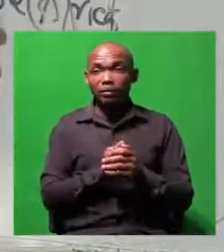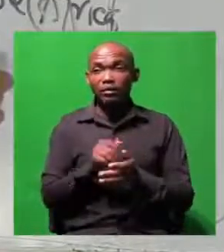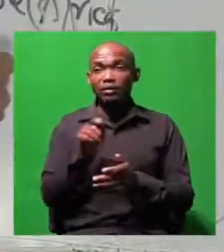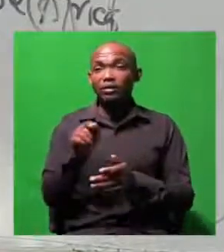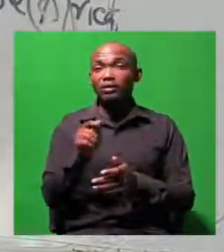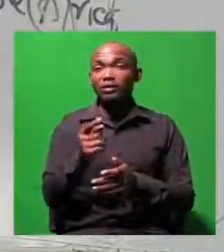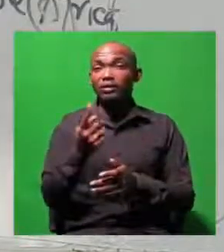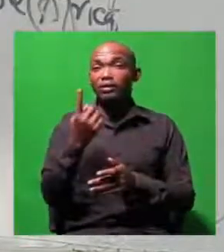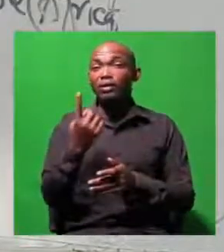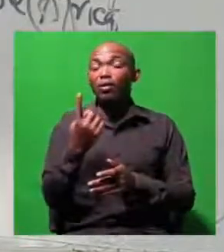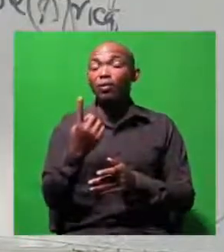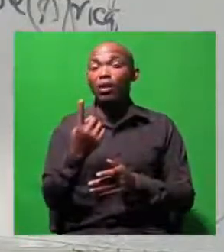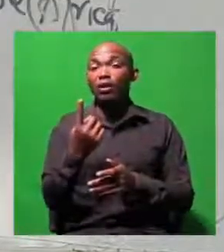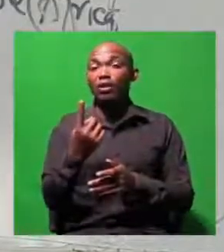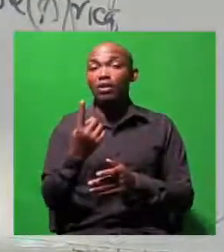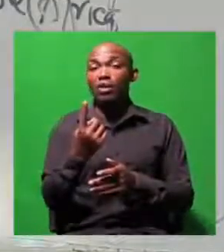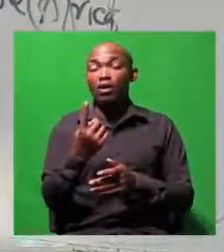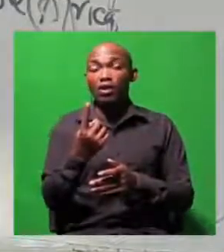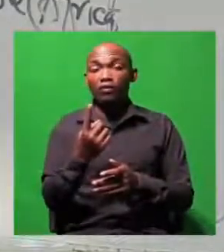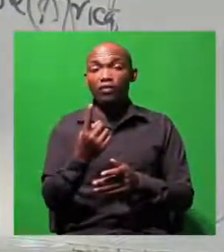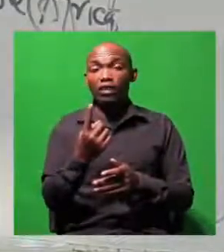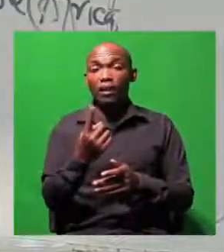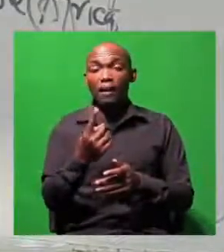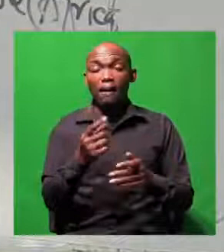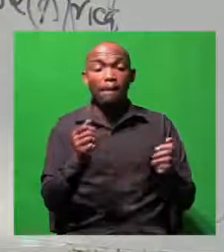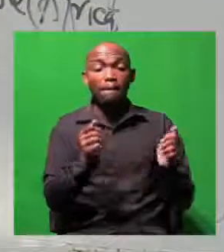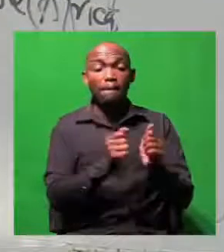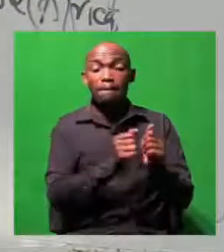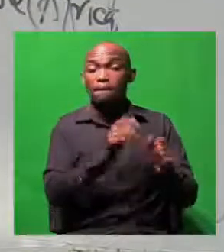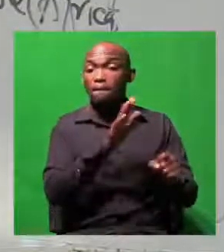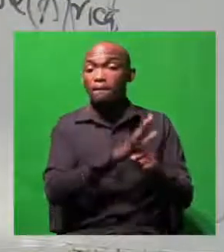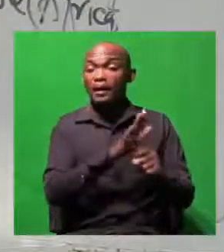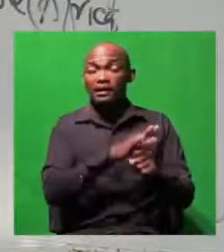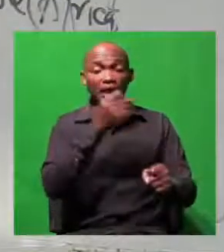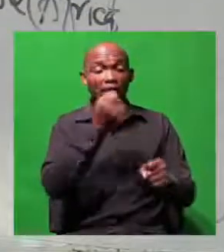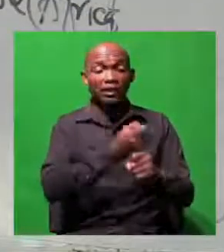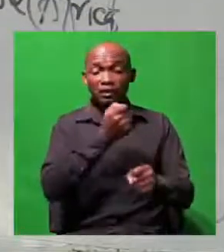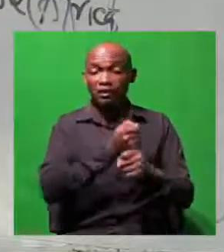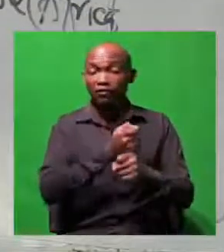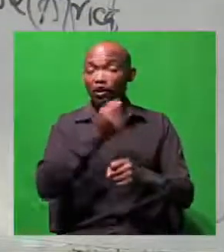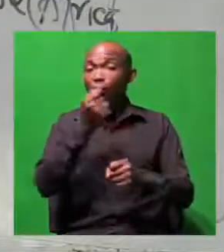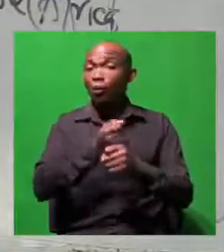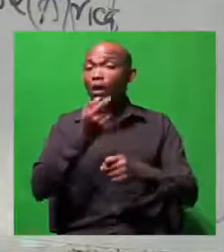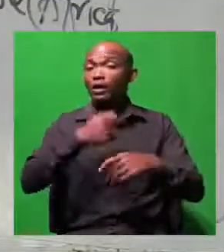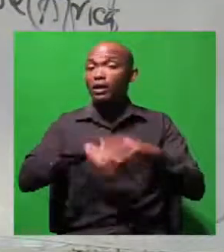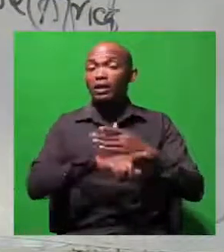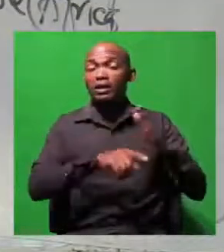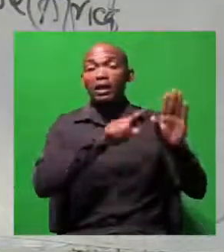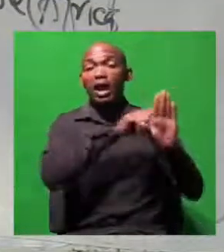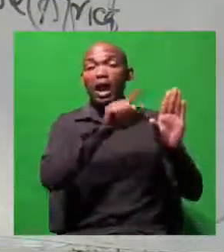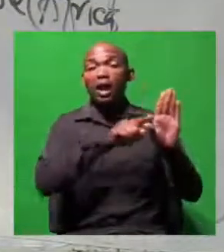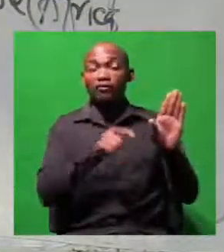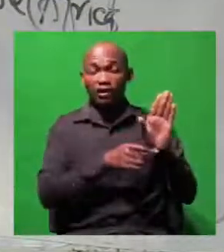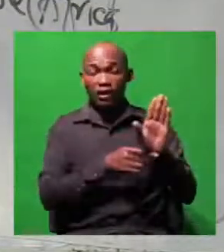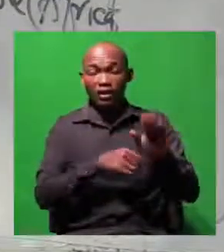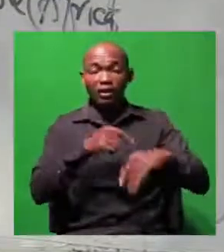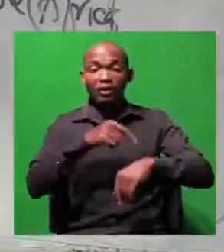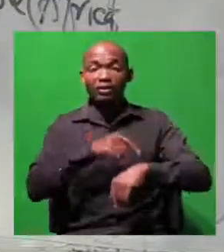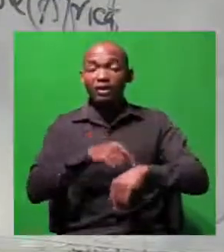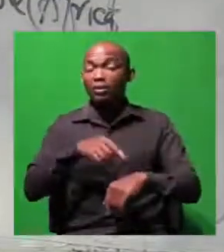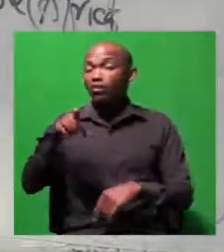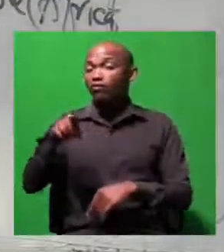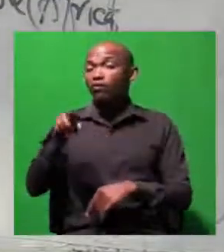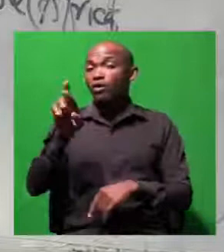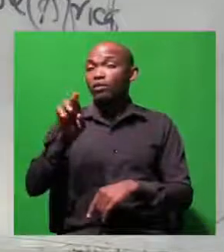animals. This was one of the major economic activities performed by Africans